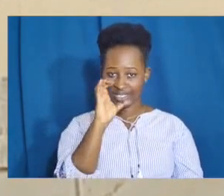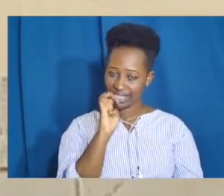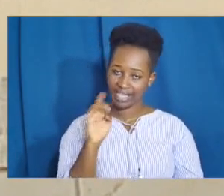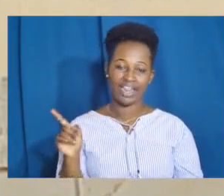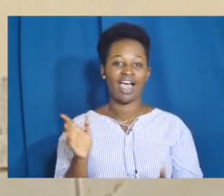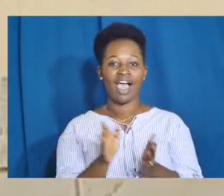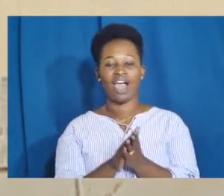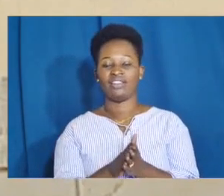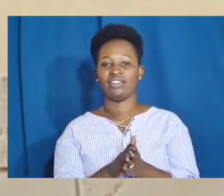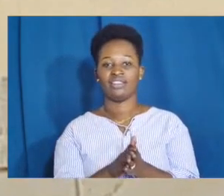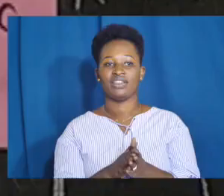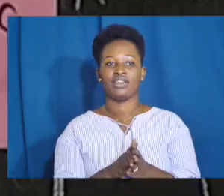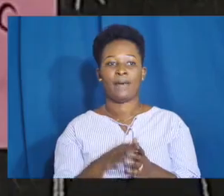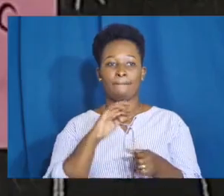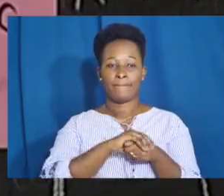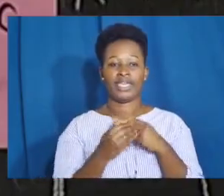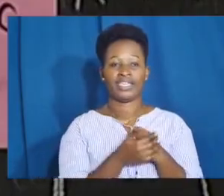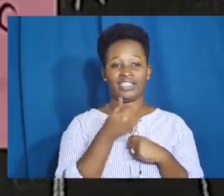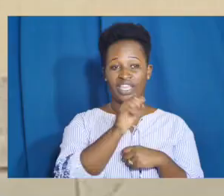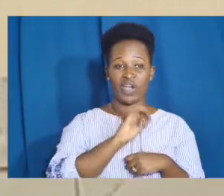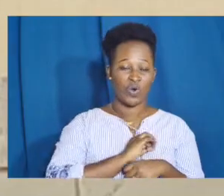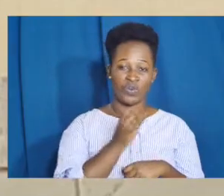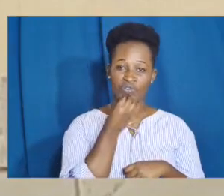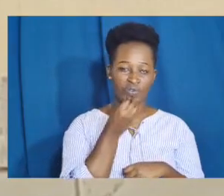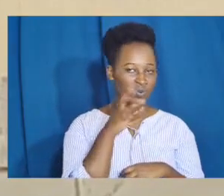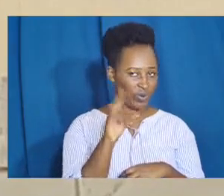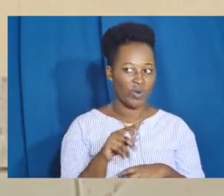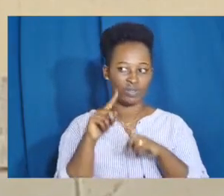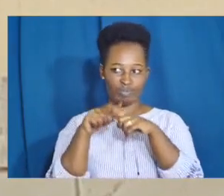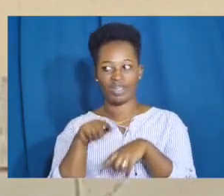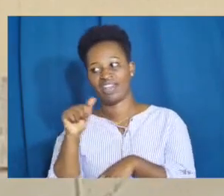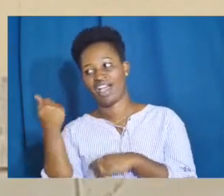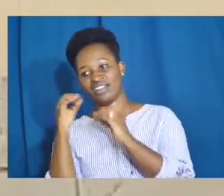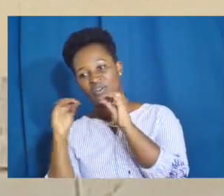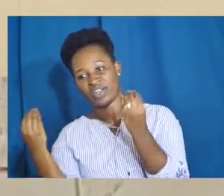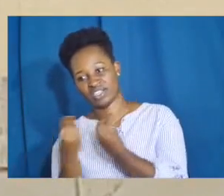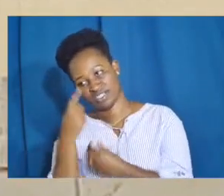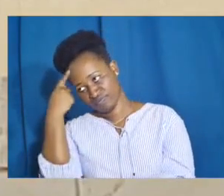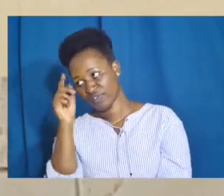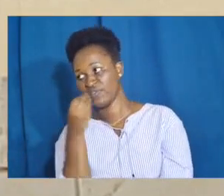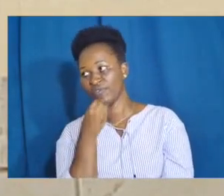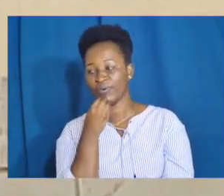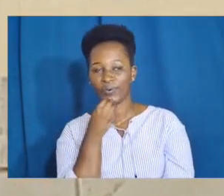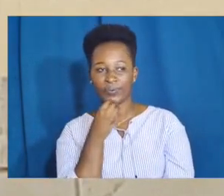heterotrophic. They don't make their own food. They depend on other organisms for food.